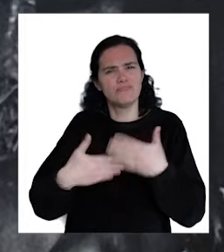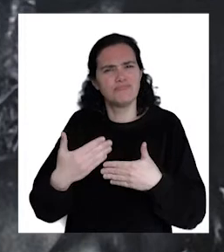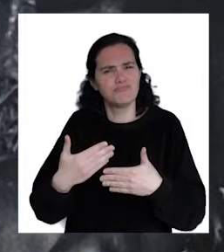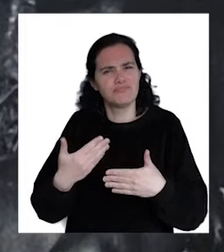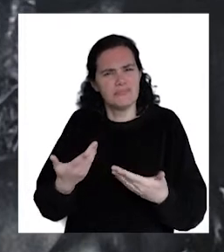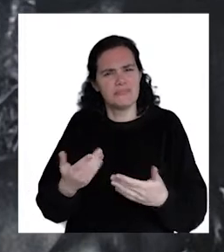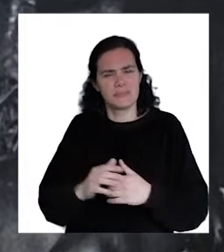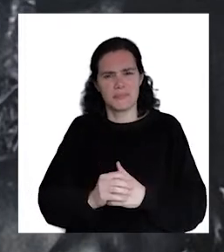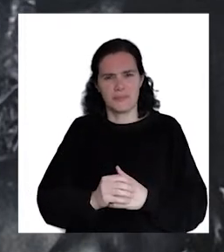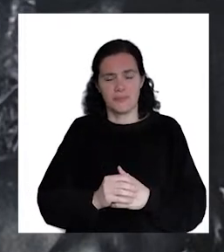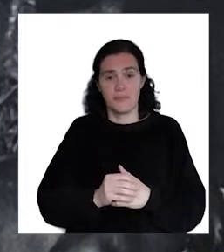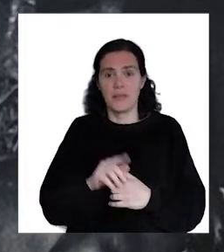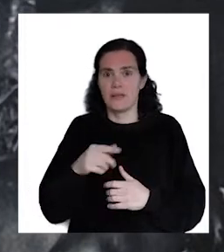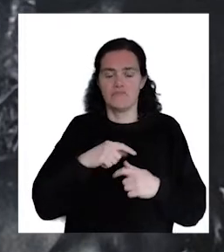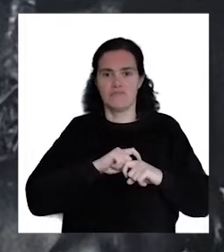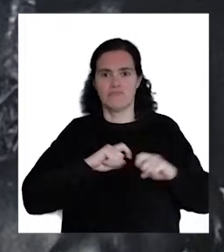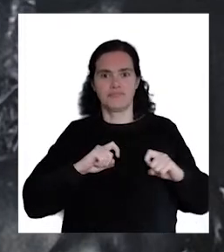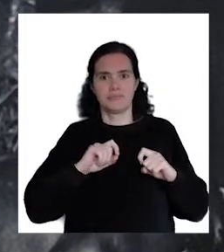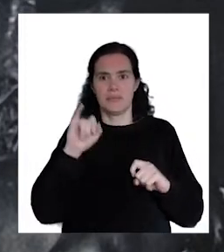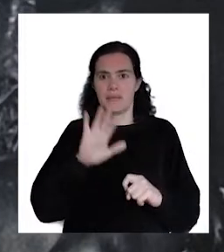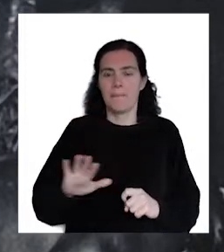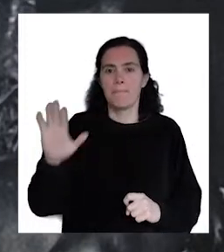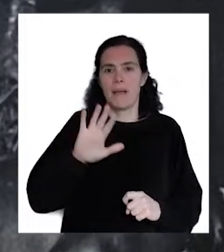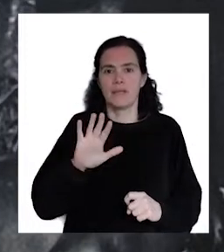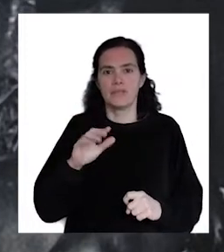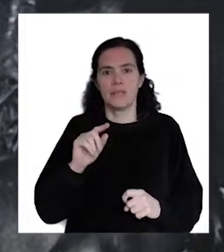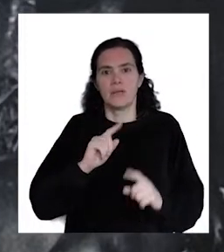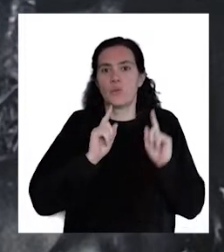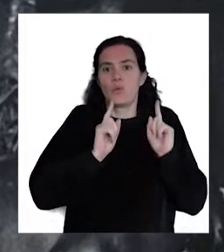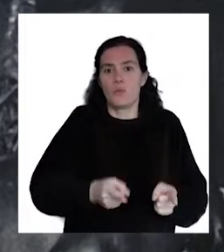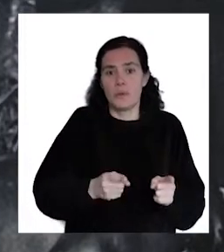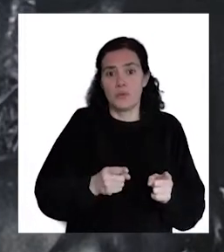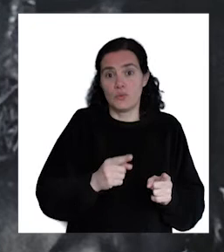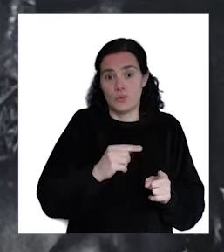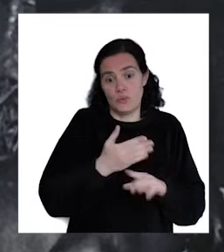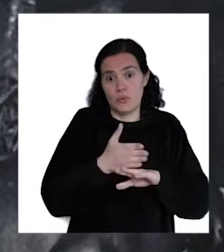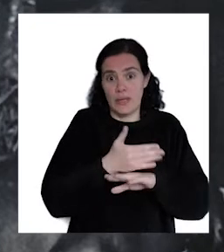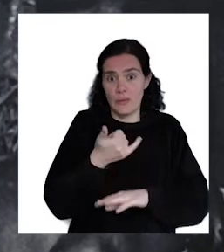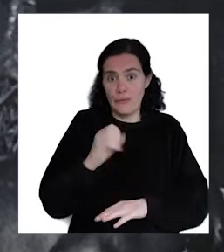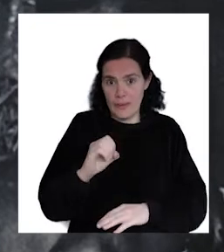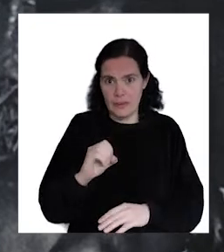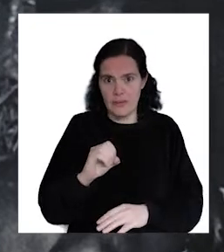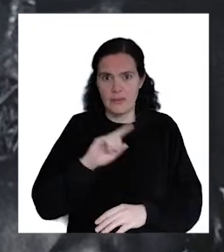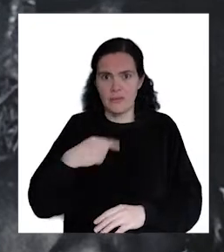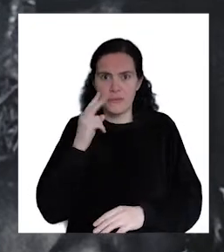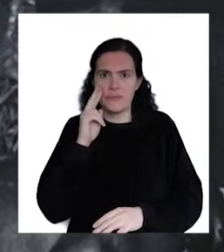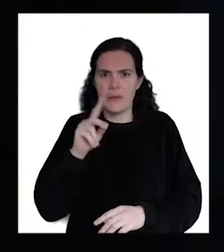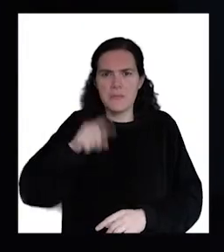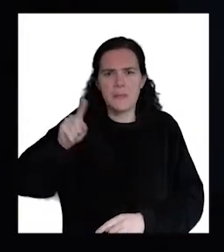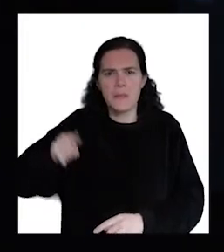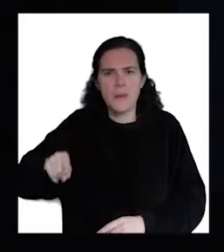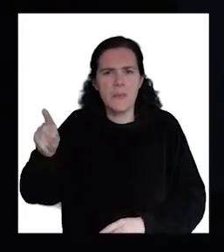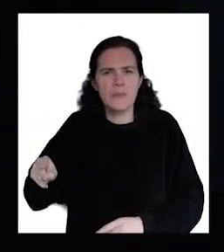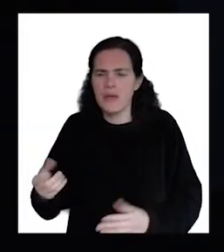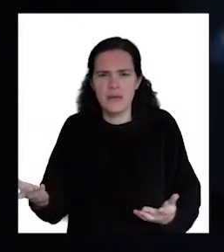to pass. It's even more shocking that these images of the beginning of the 20th century, we see